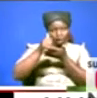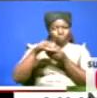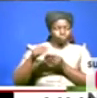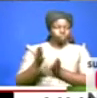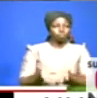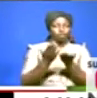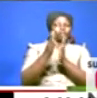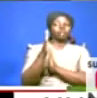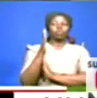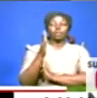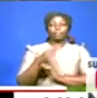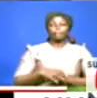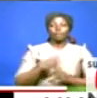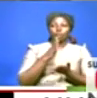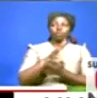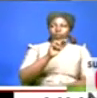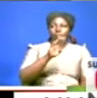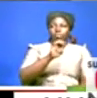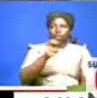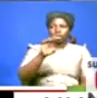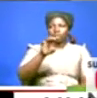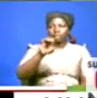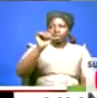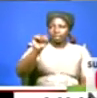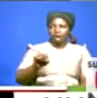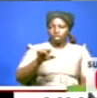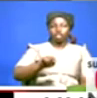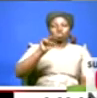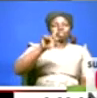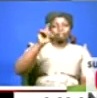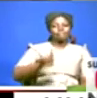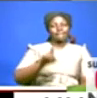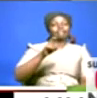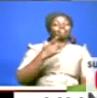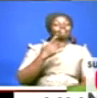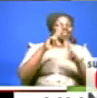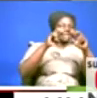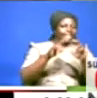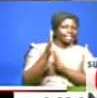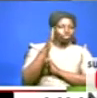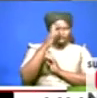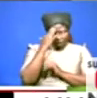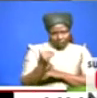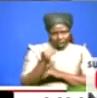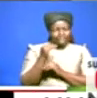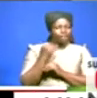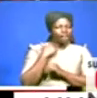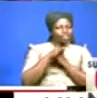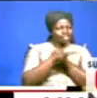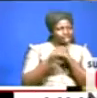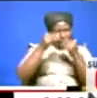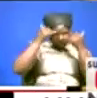imekuwa nyingi sana upande wa Mbeere South na Mbeere North. Paka yangarue kwa sababu kuna mambo ya wisi wa ngombe, mambo ya wisi wa mbuzi, hata vitu sile